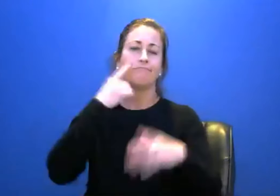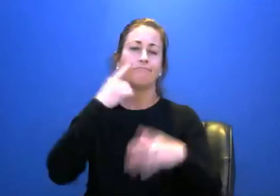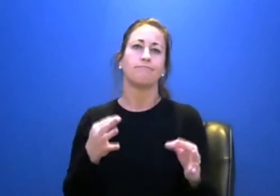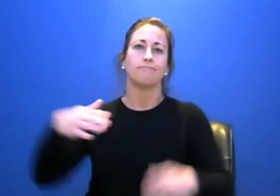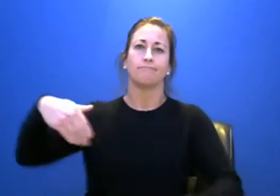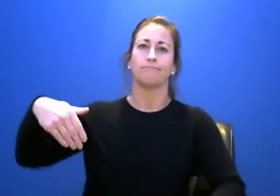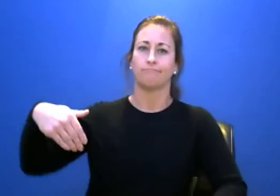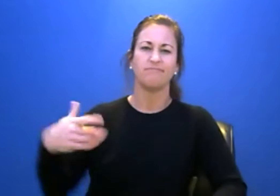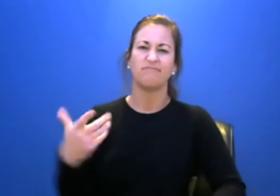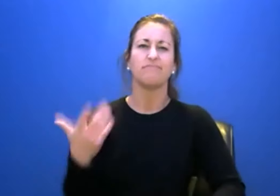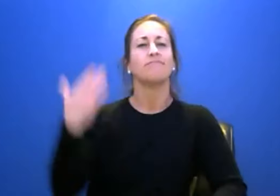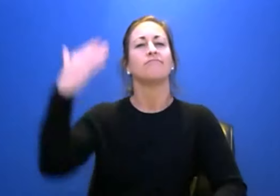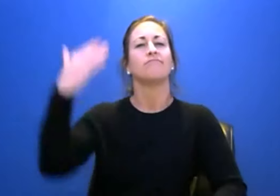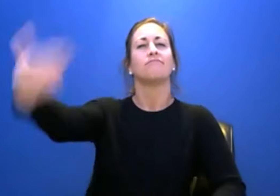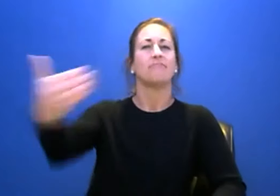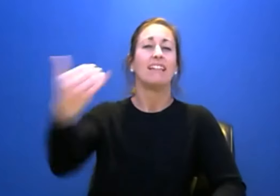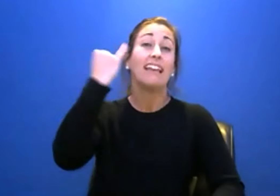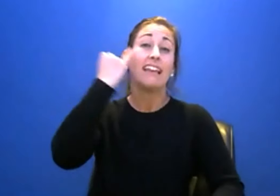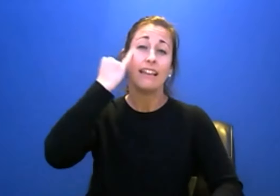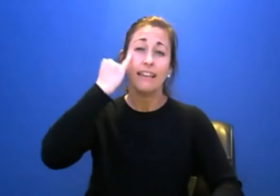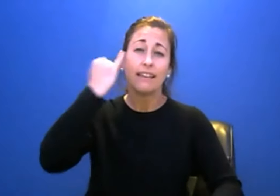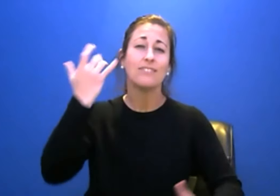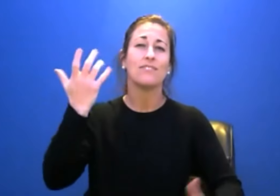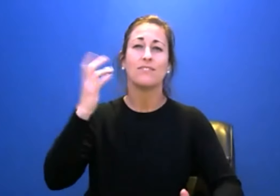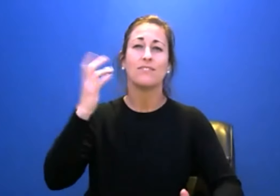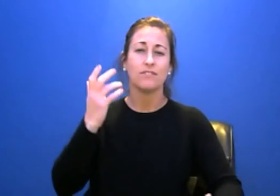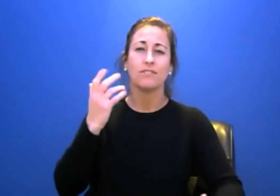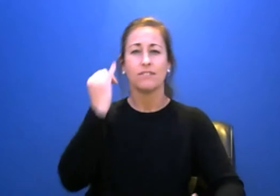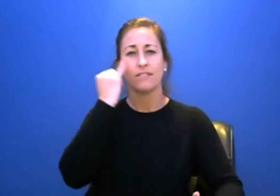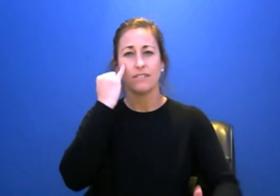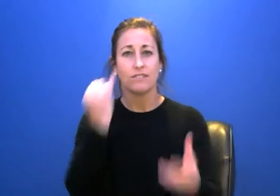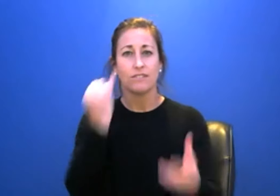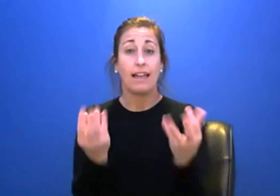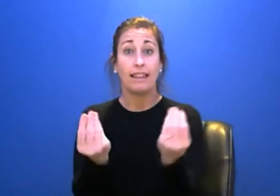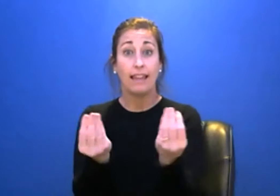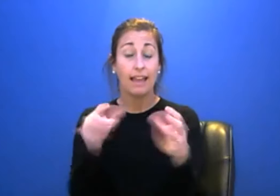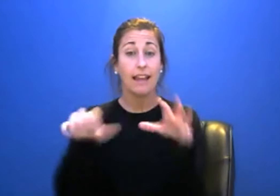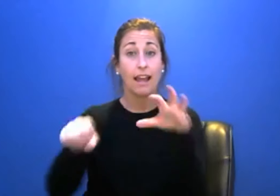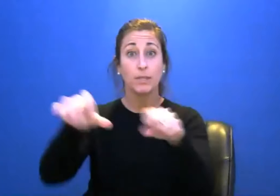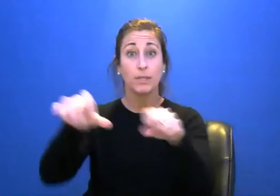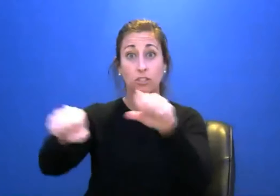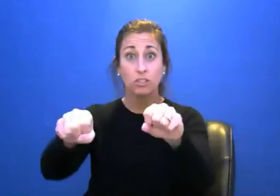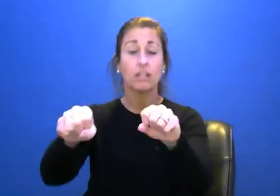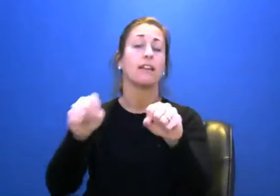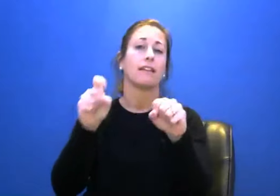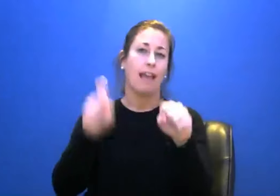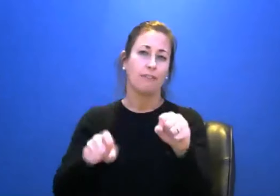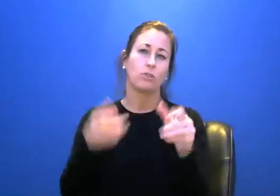particular point. That's also contingent upon the land acquisition work that has to be done with